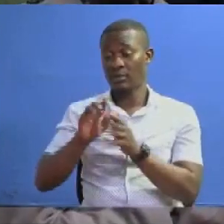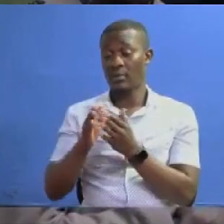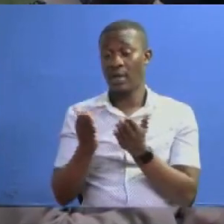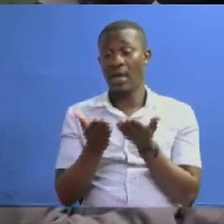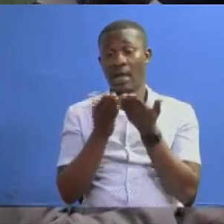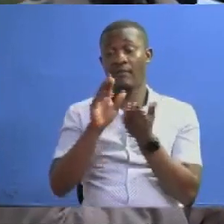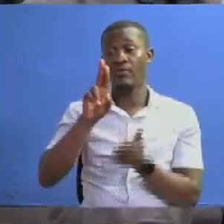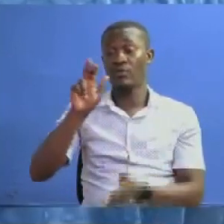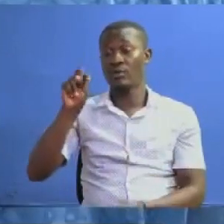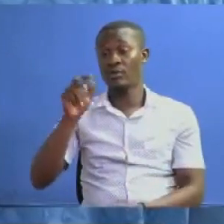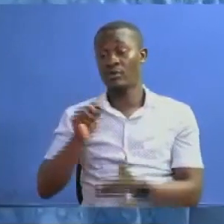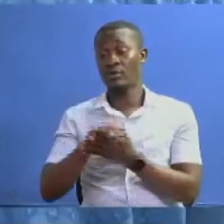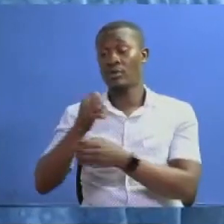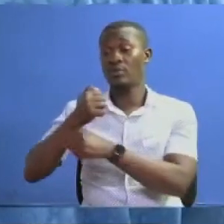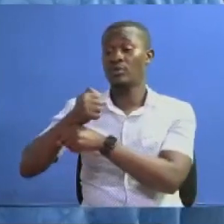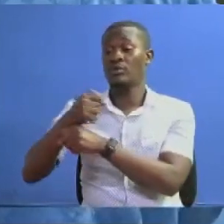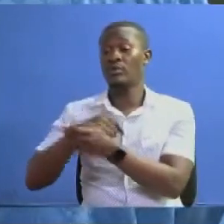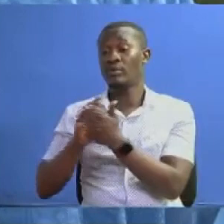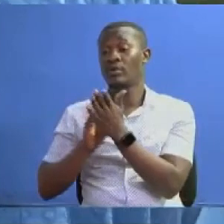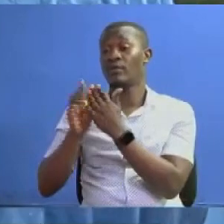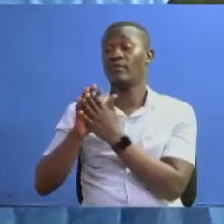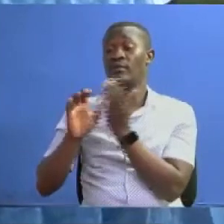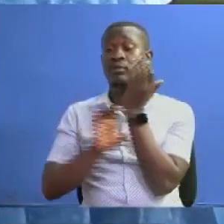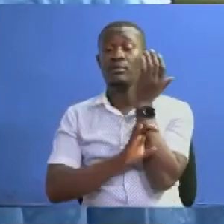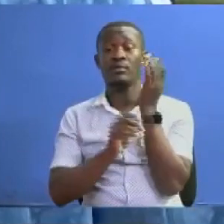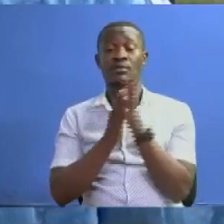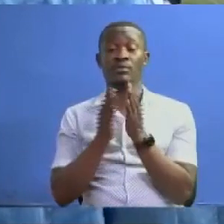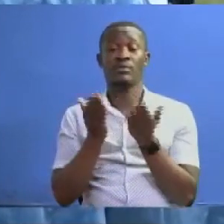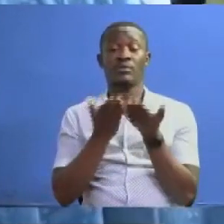United Nations to support developing countries in upgrading to